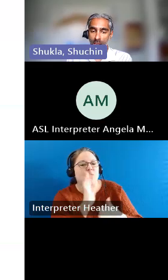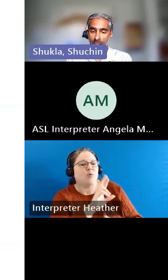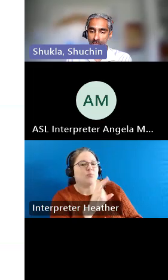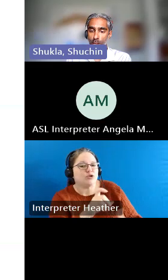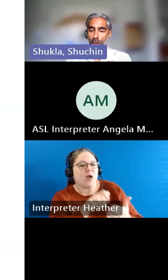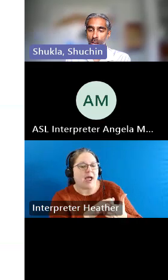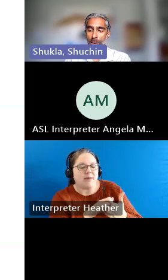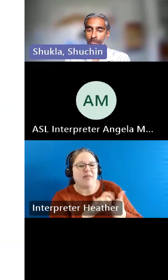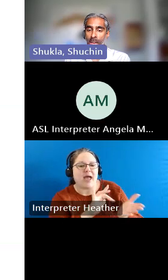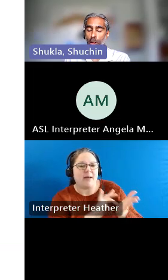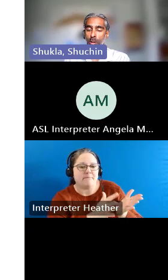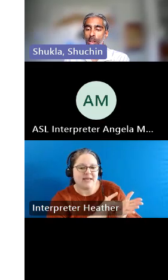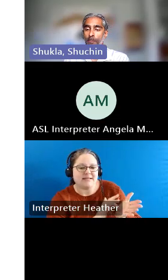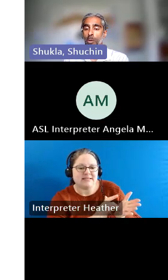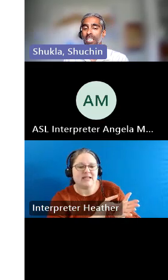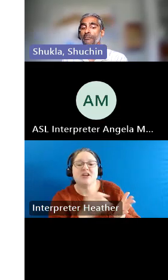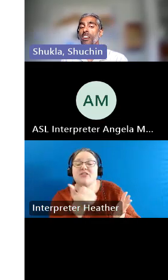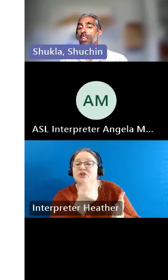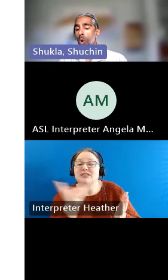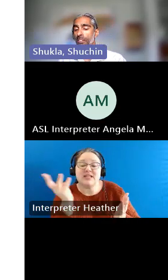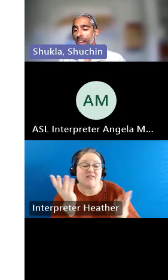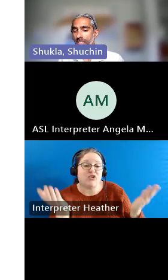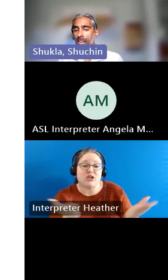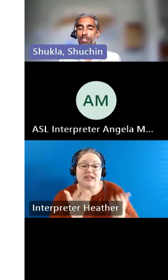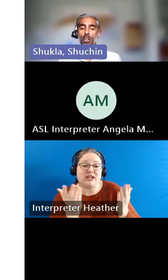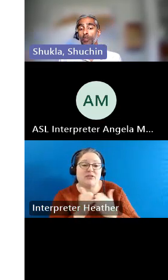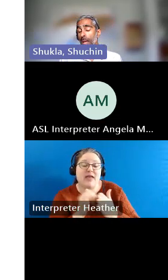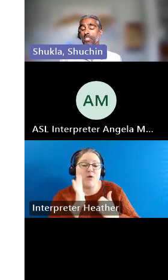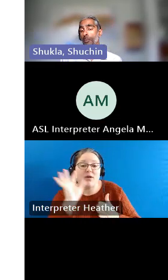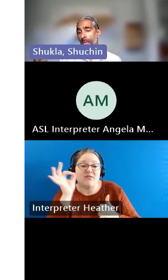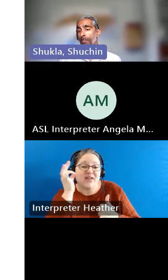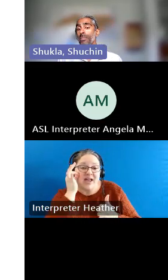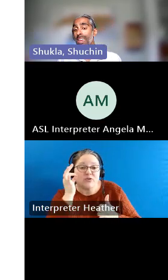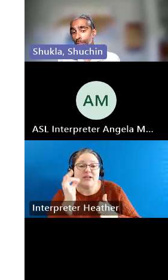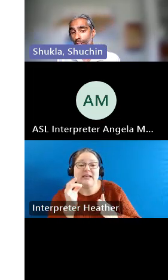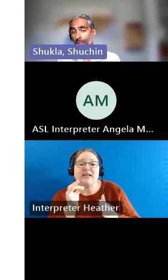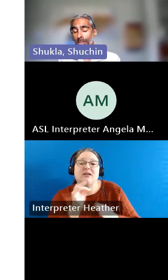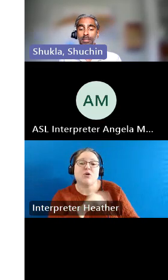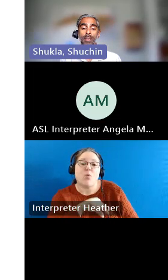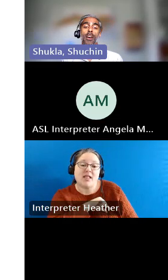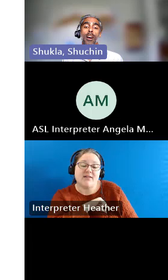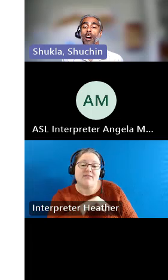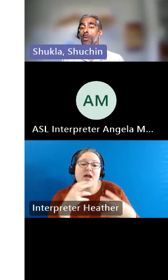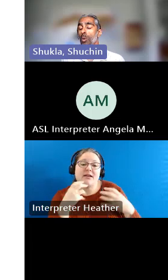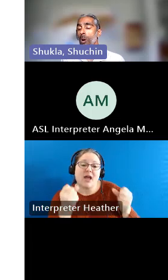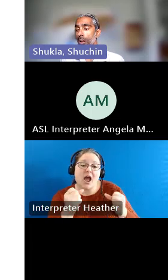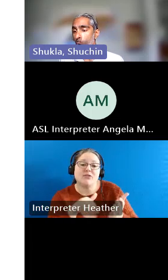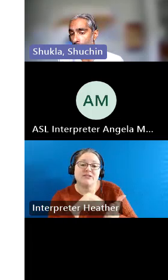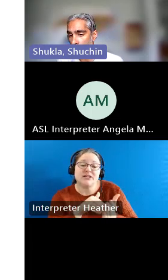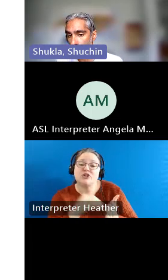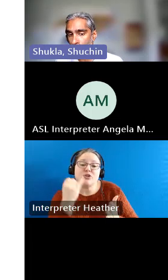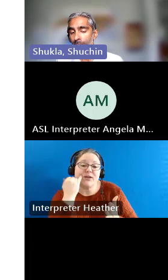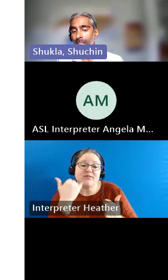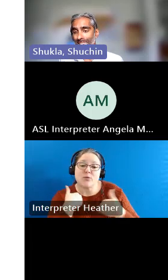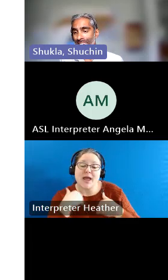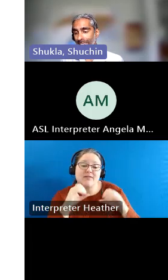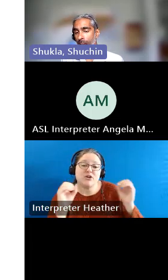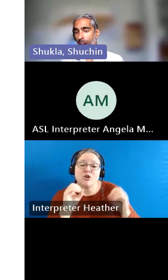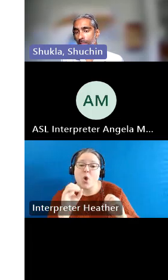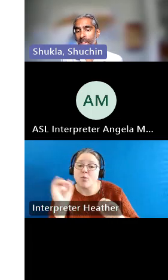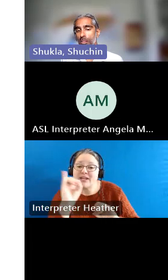there's a whole lot of clinics here that are mostly federally qualified health centers, so good places for people without insurance who are low